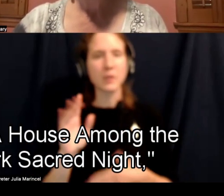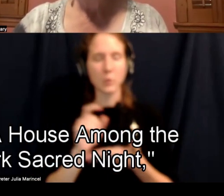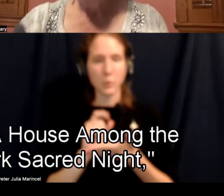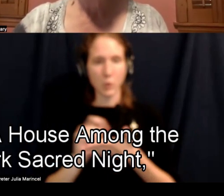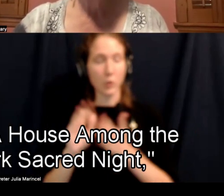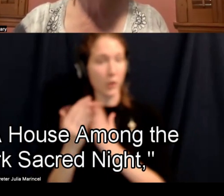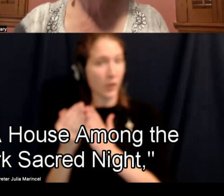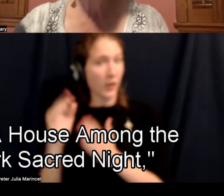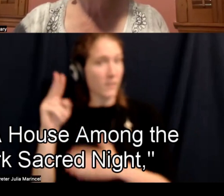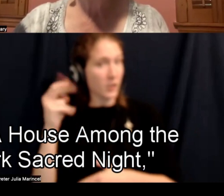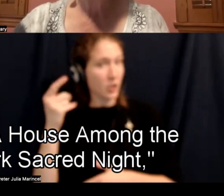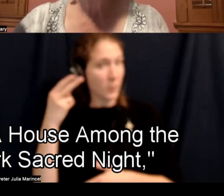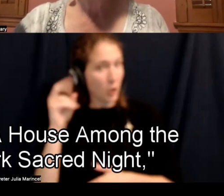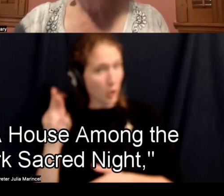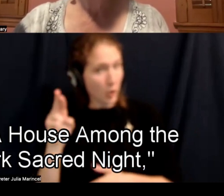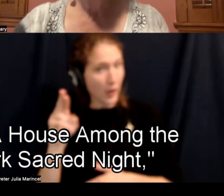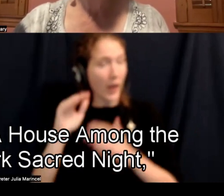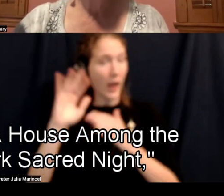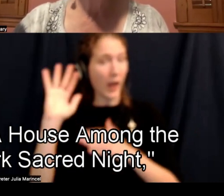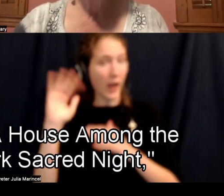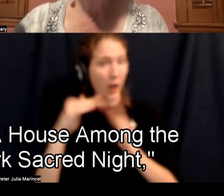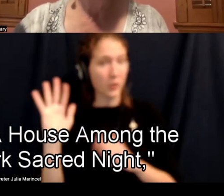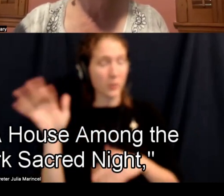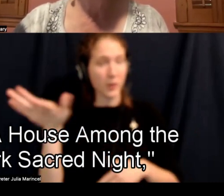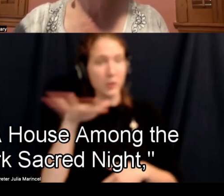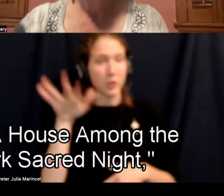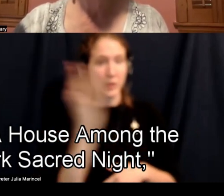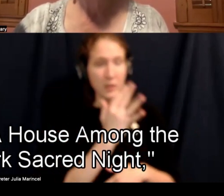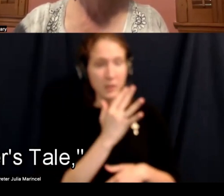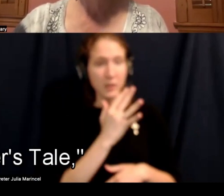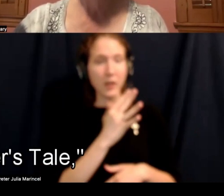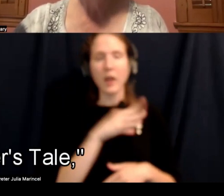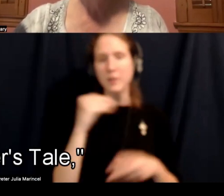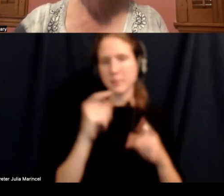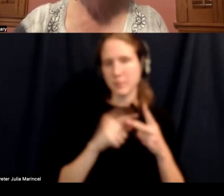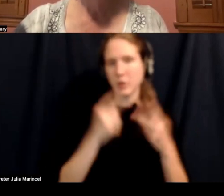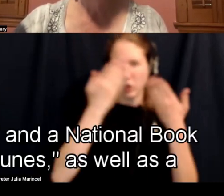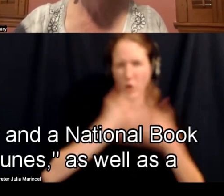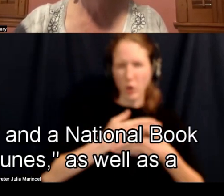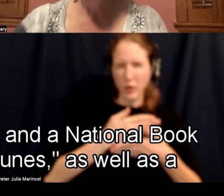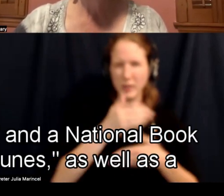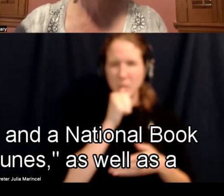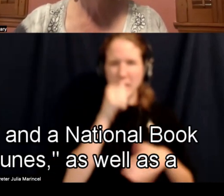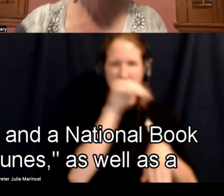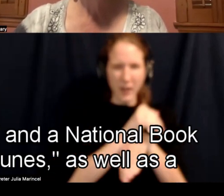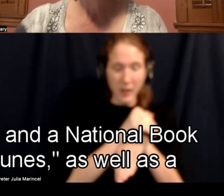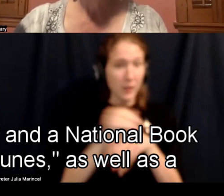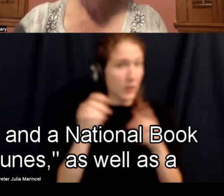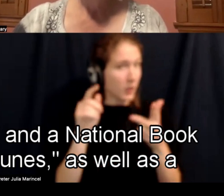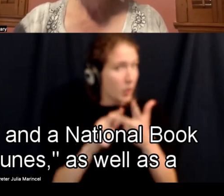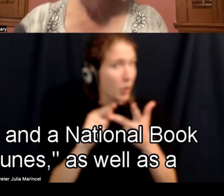Harbor, A House Among the Trees, and The Dark Sacred Night, The Widower's Tale, The Whole World